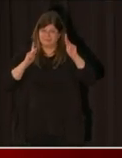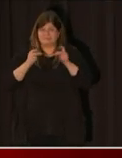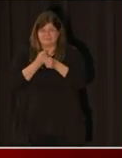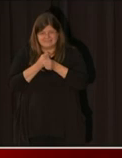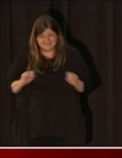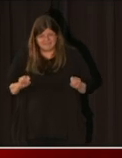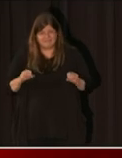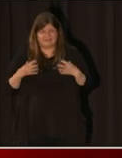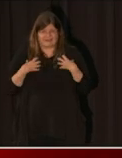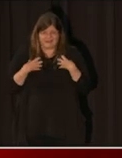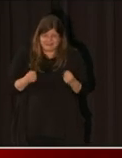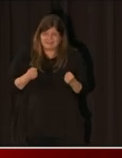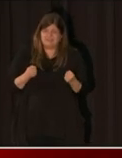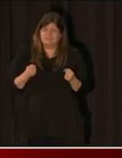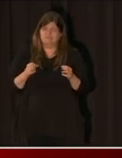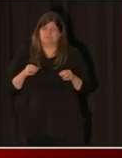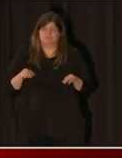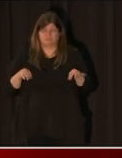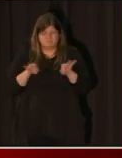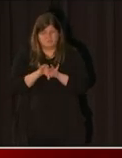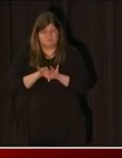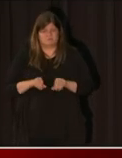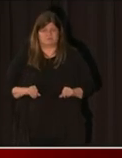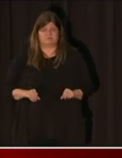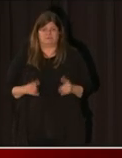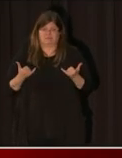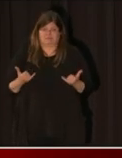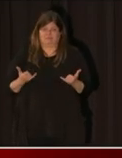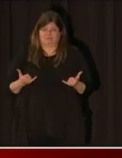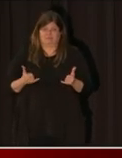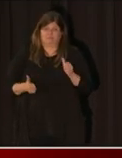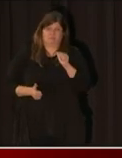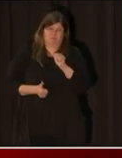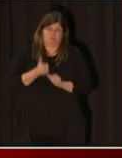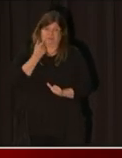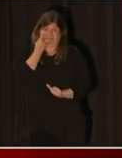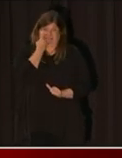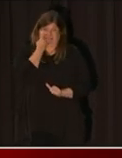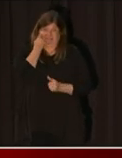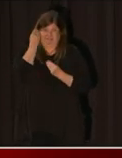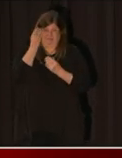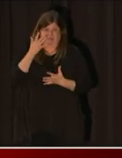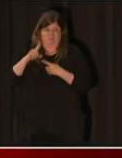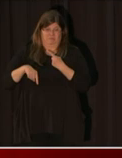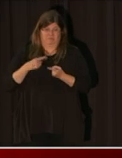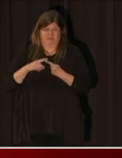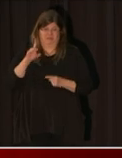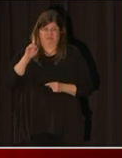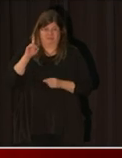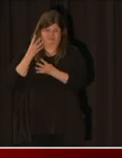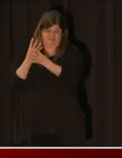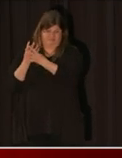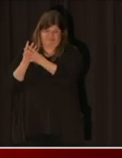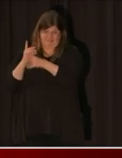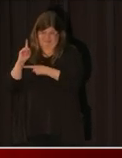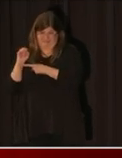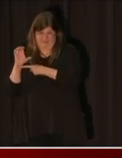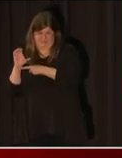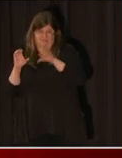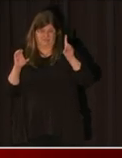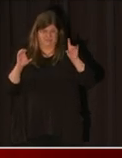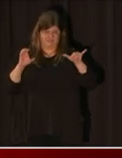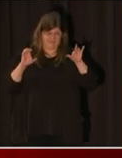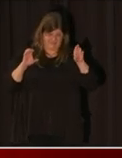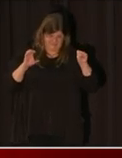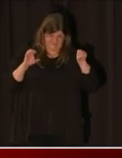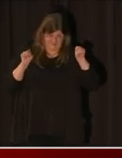the most recent information about the DOC and DYRS facilities. This data is,